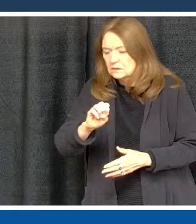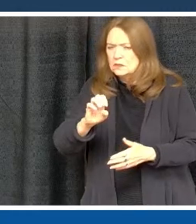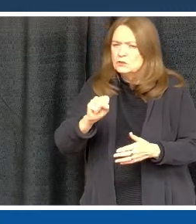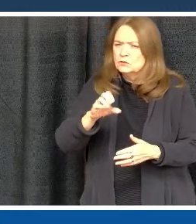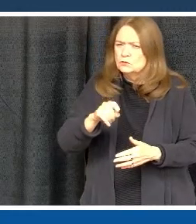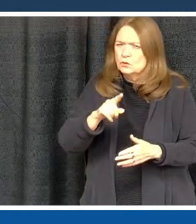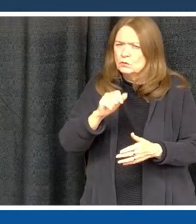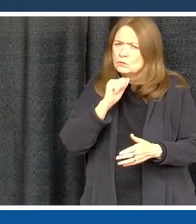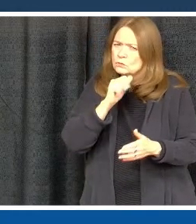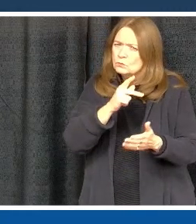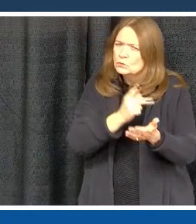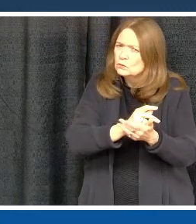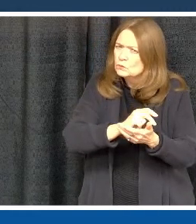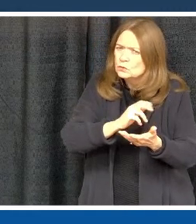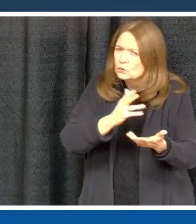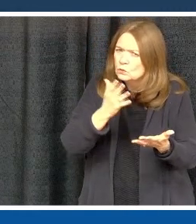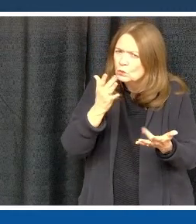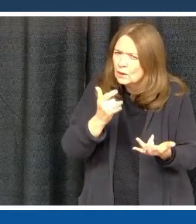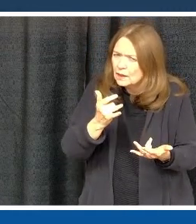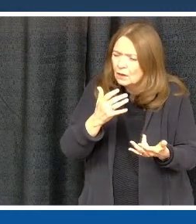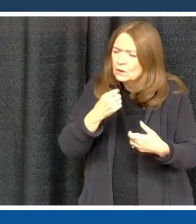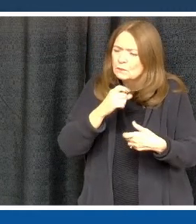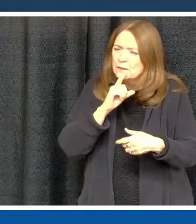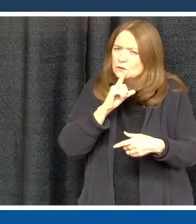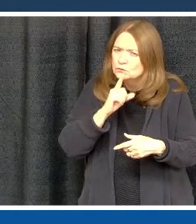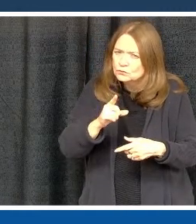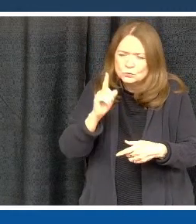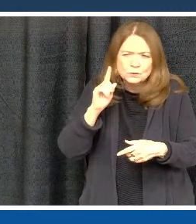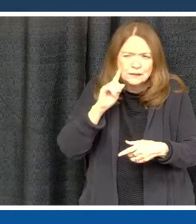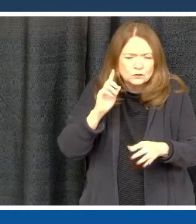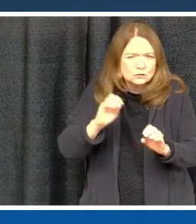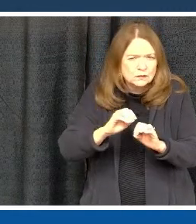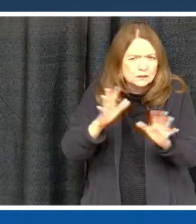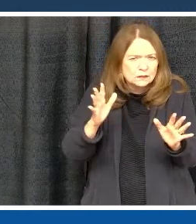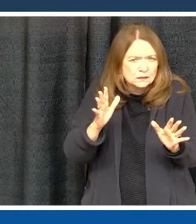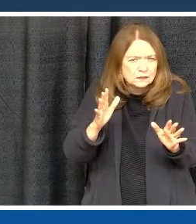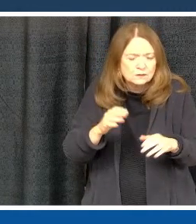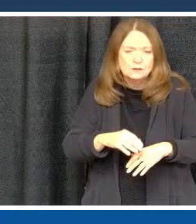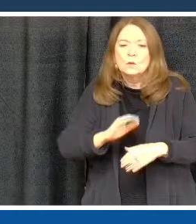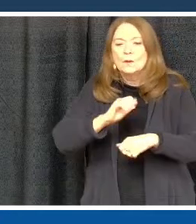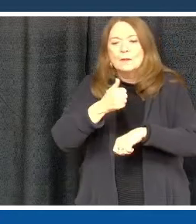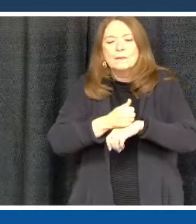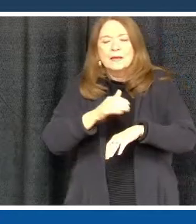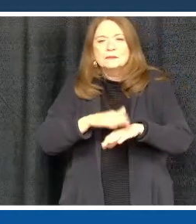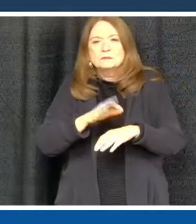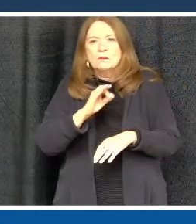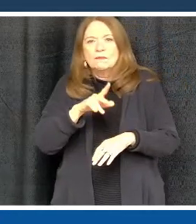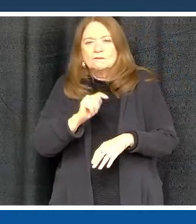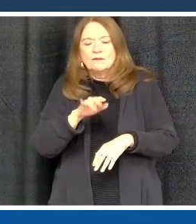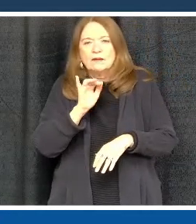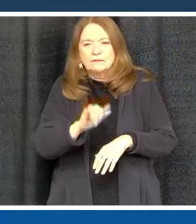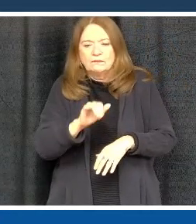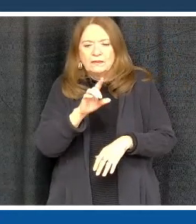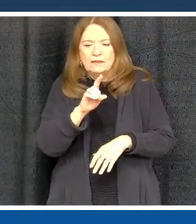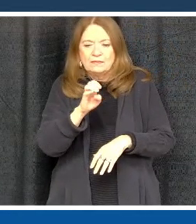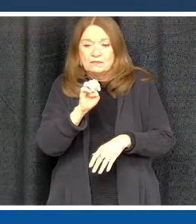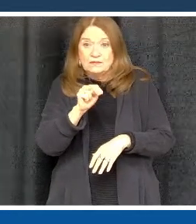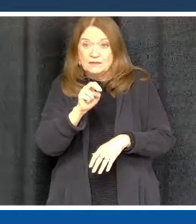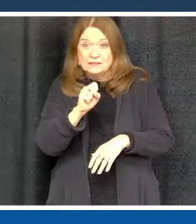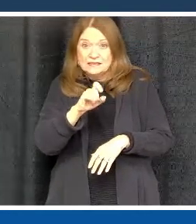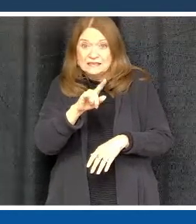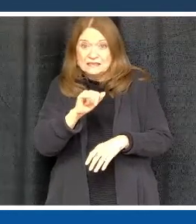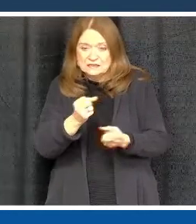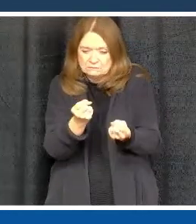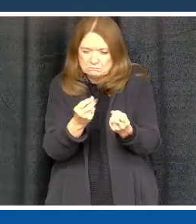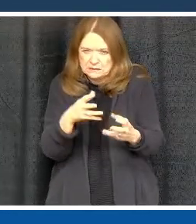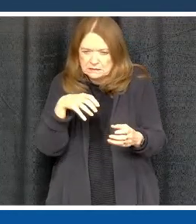disapproval is based upon what now? I want to make sure we hear this clearly. It's based on the fact that the density of this project is